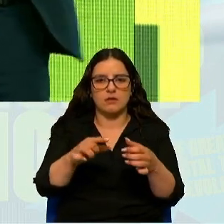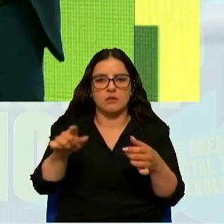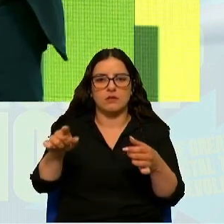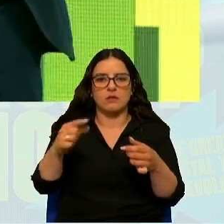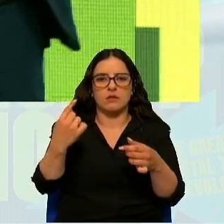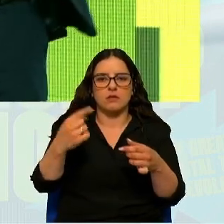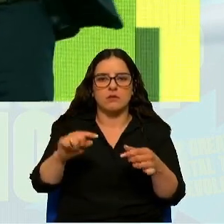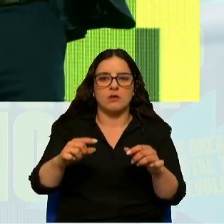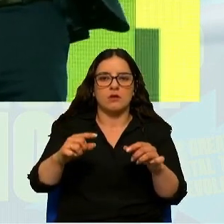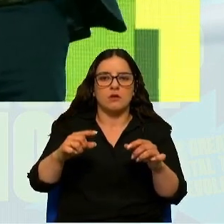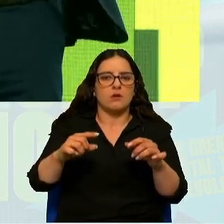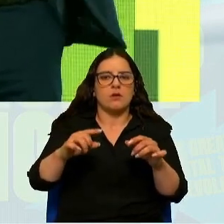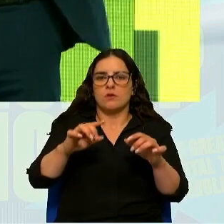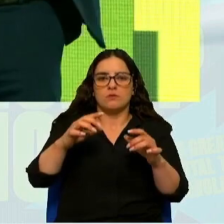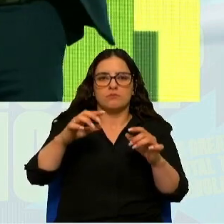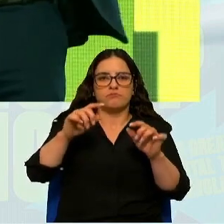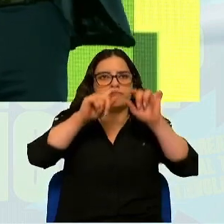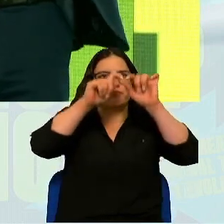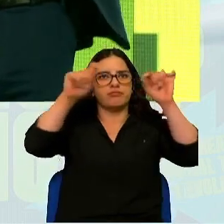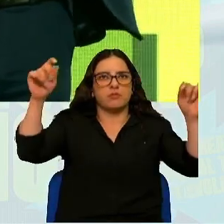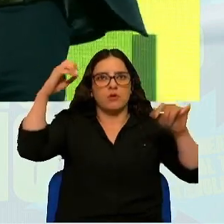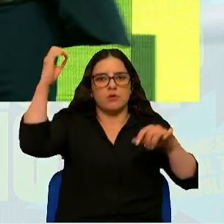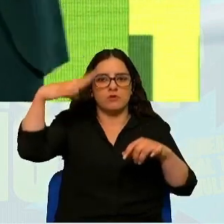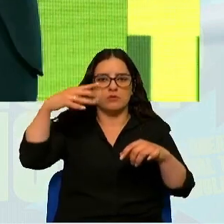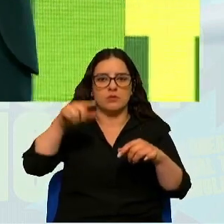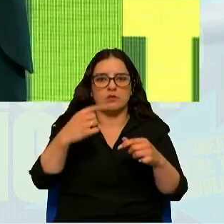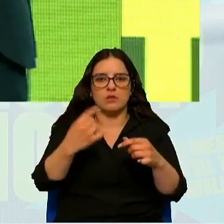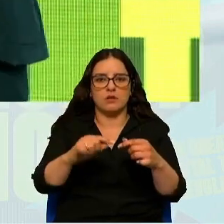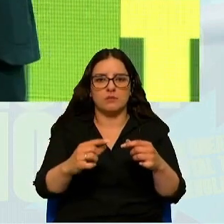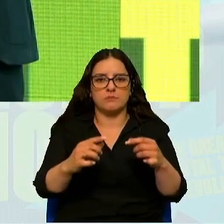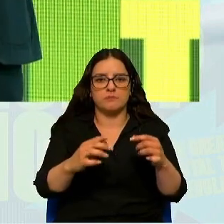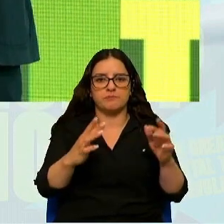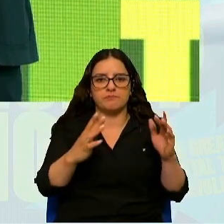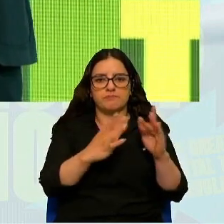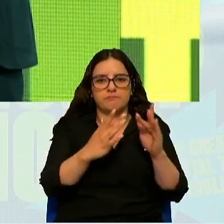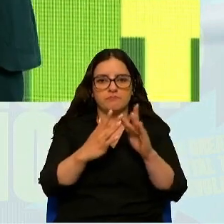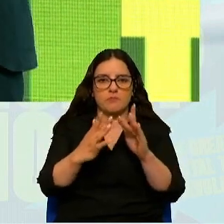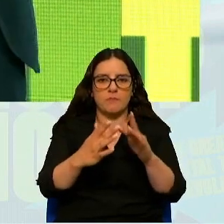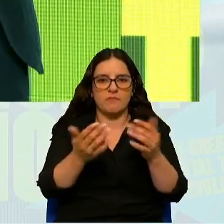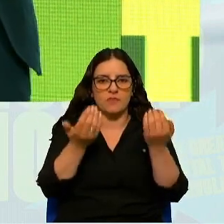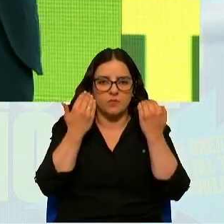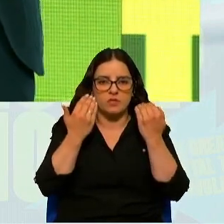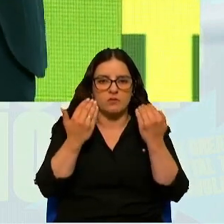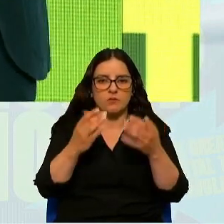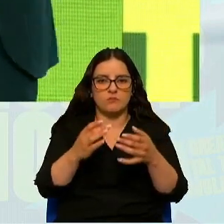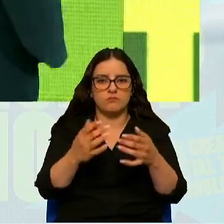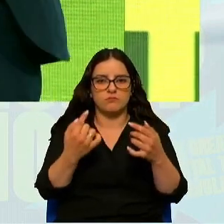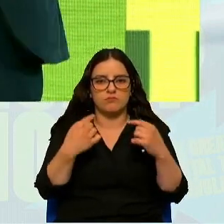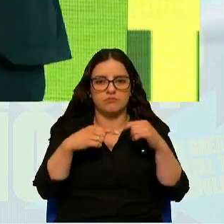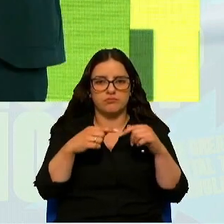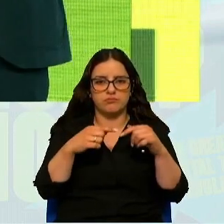of photons in a synchronized dance, and they're sending